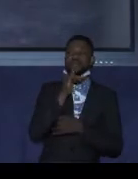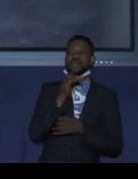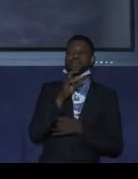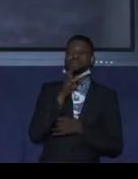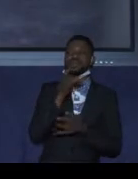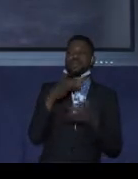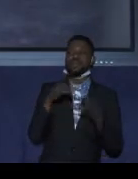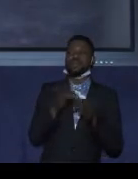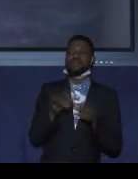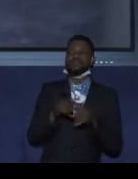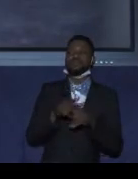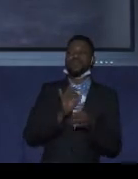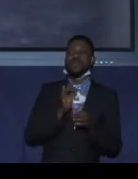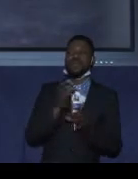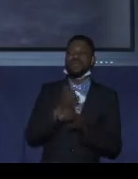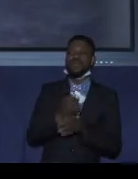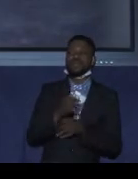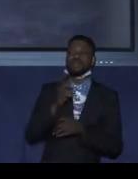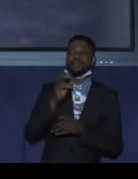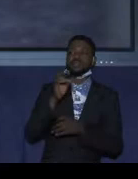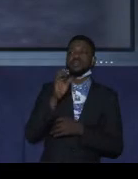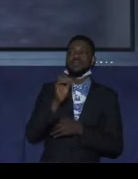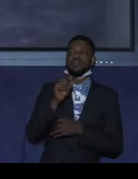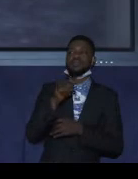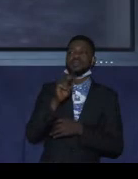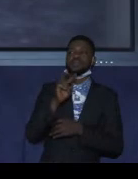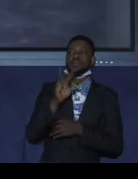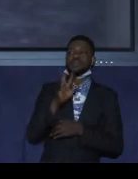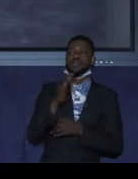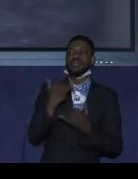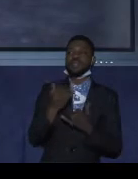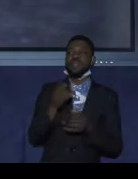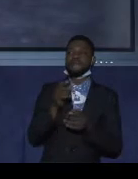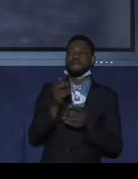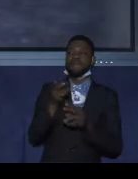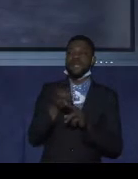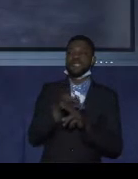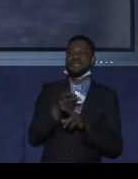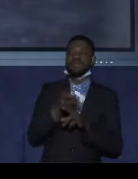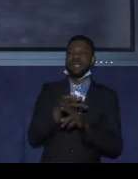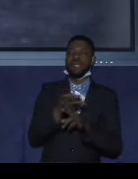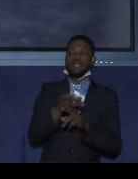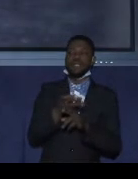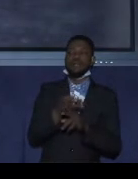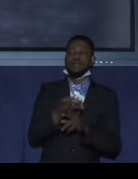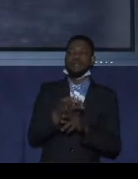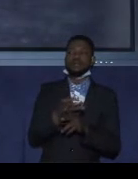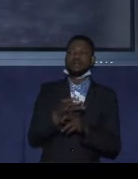not useful, and I still get 0.23. With this, I would now multiply.